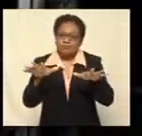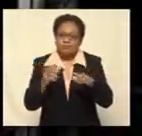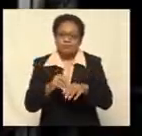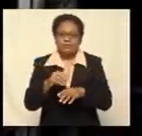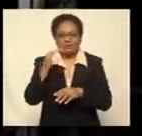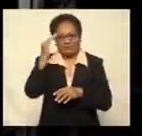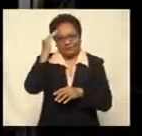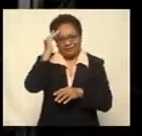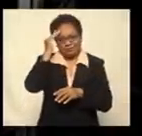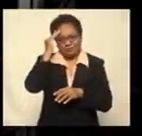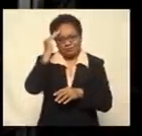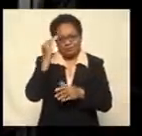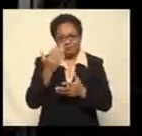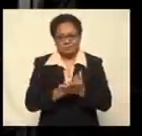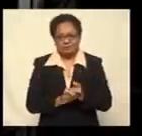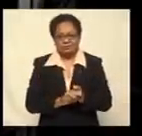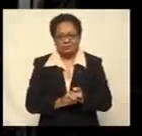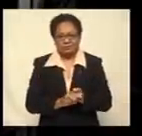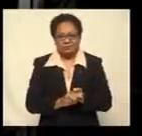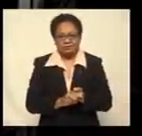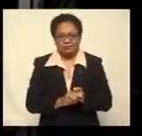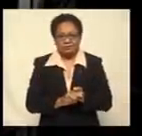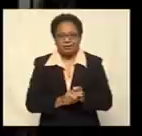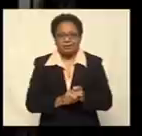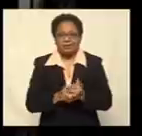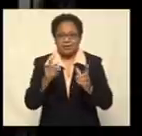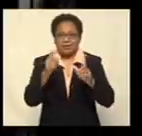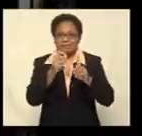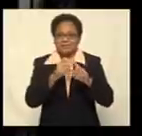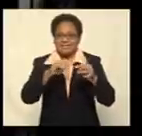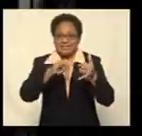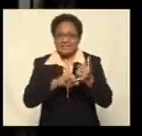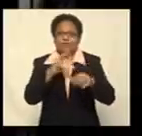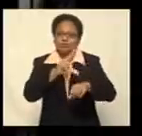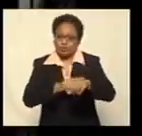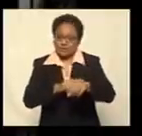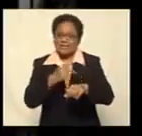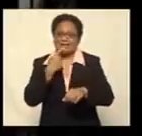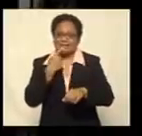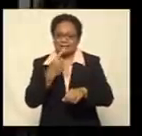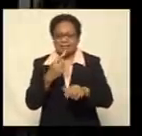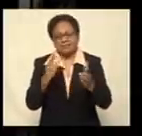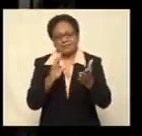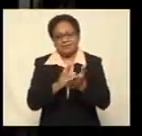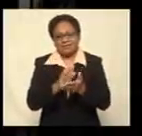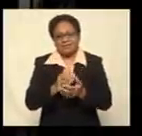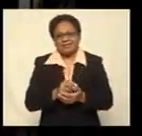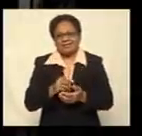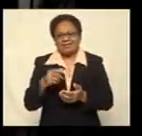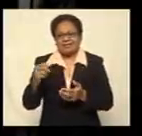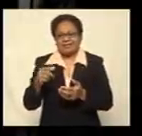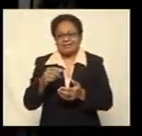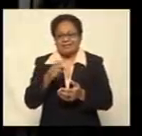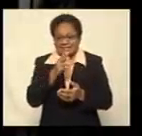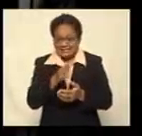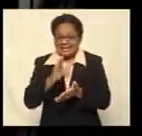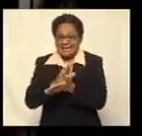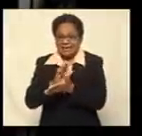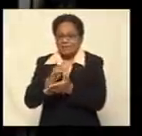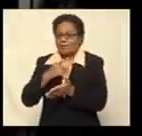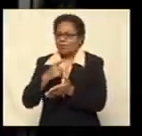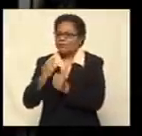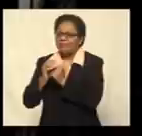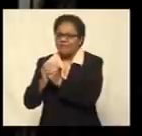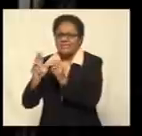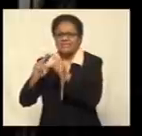leaked yesterday. However, the Permanent Secretary is thankful that families, friends, and even colleagues called them